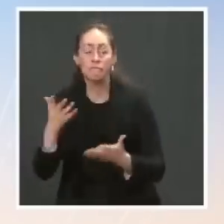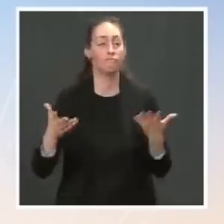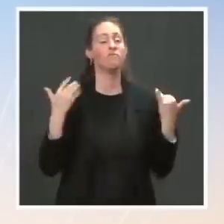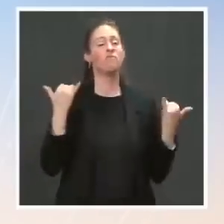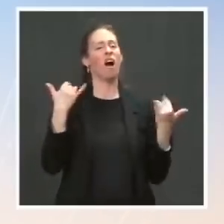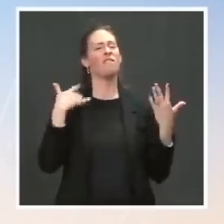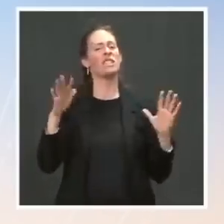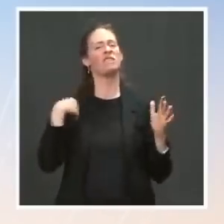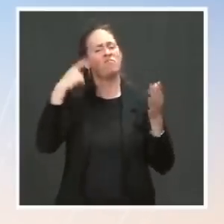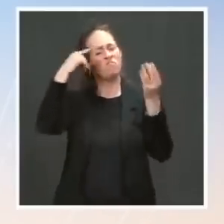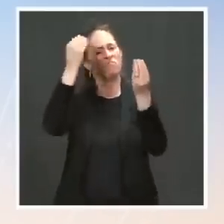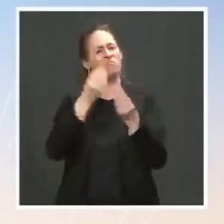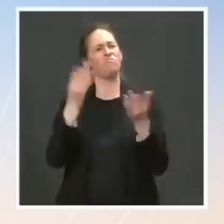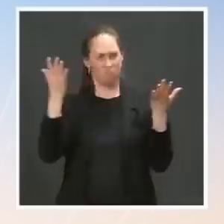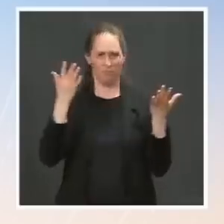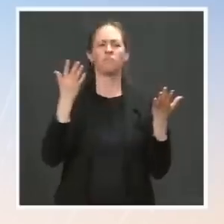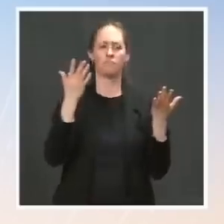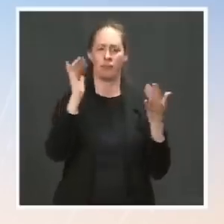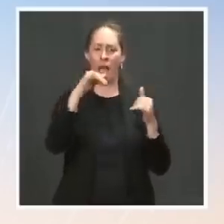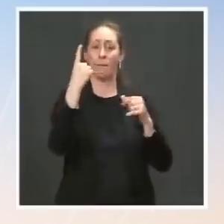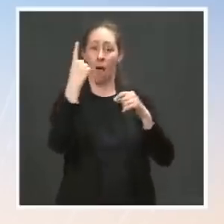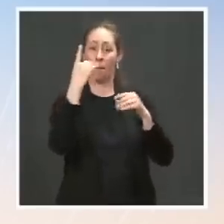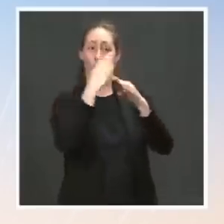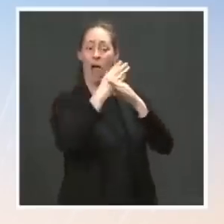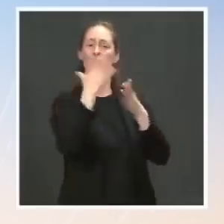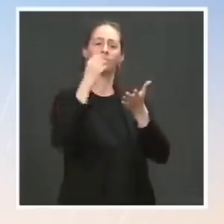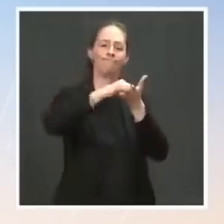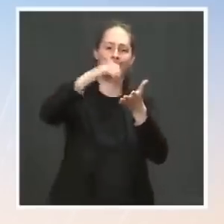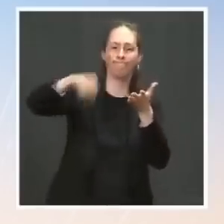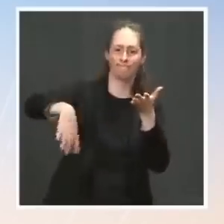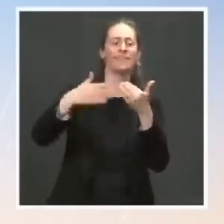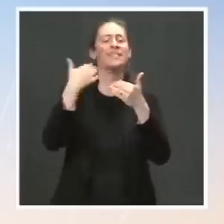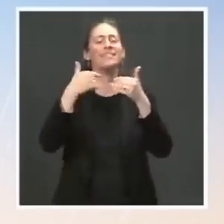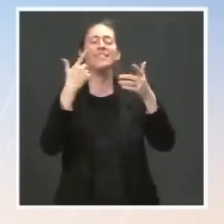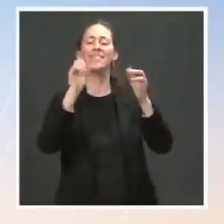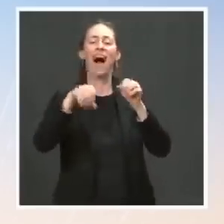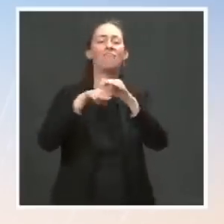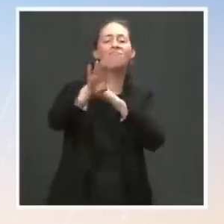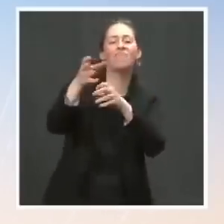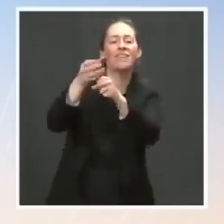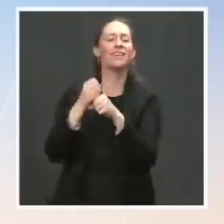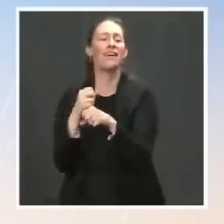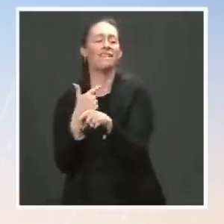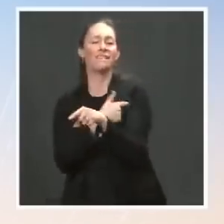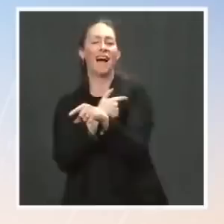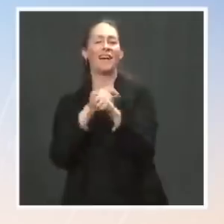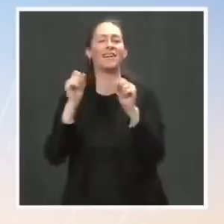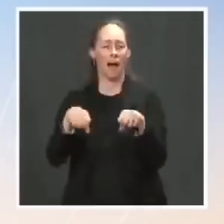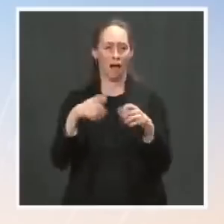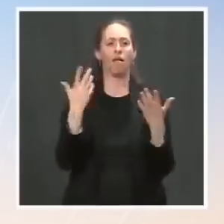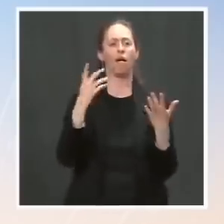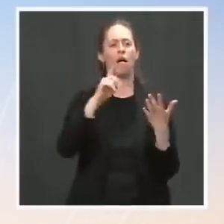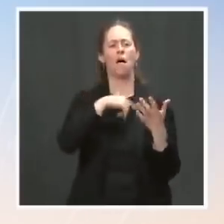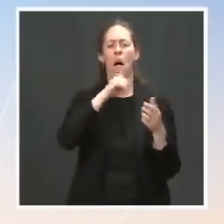to do is address one of those barriers to access, which is people of not through a political prism, but many people